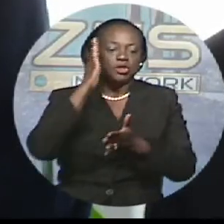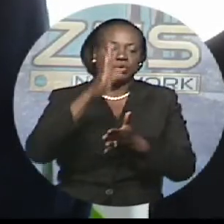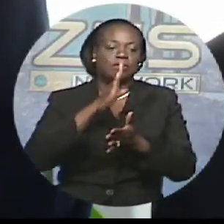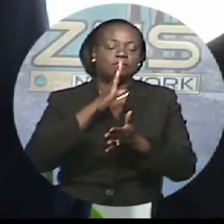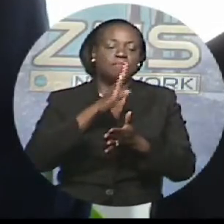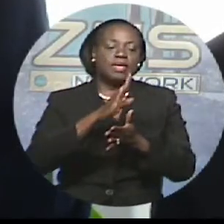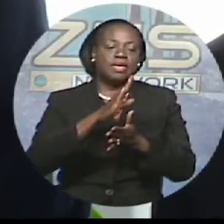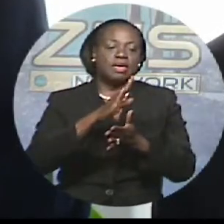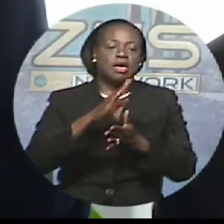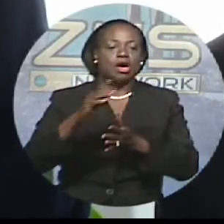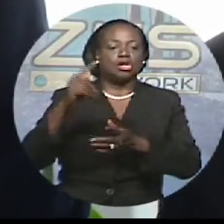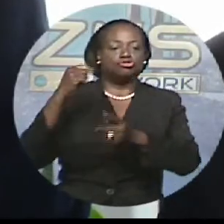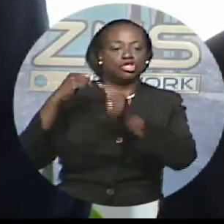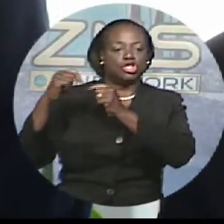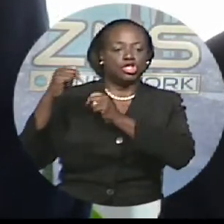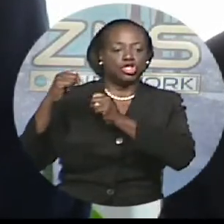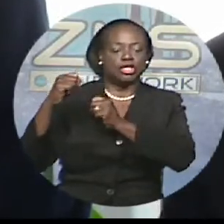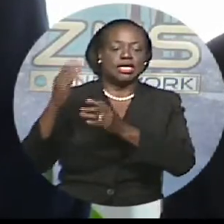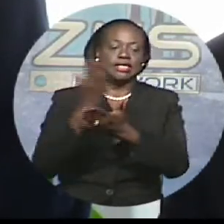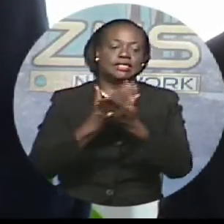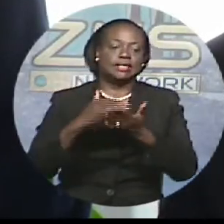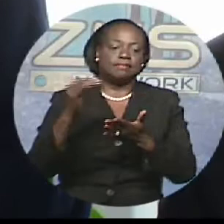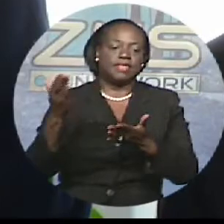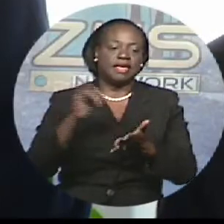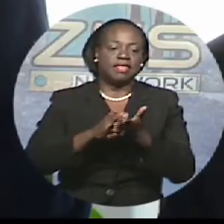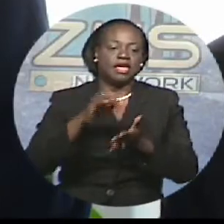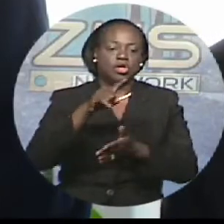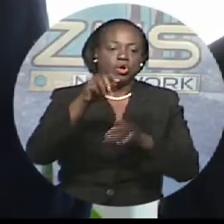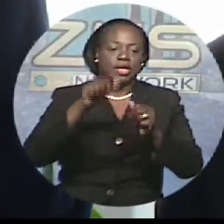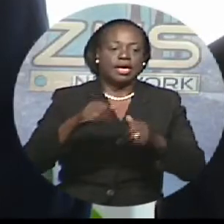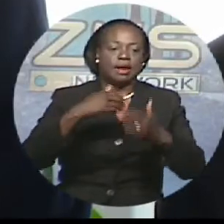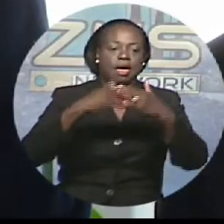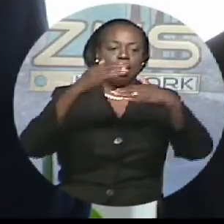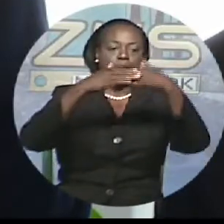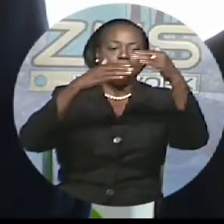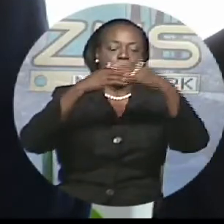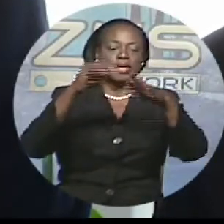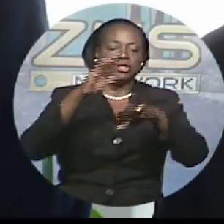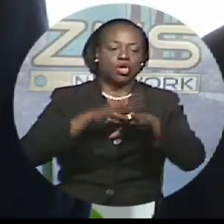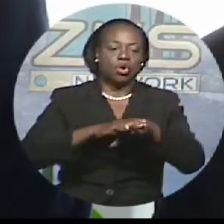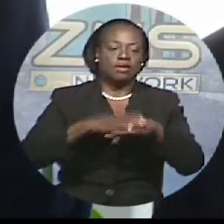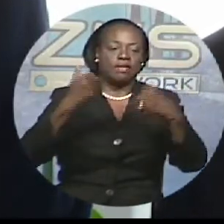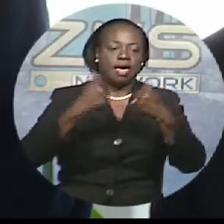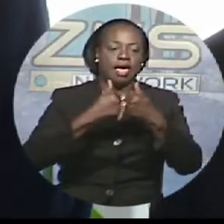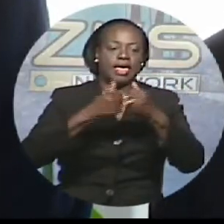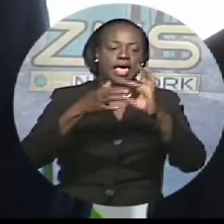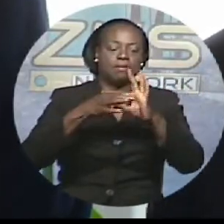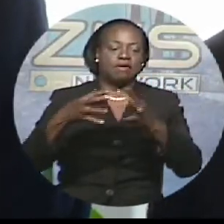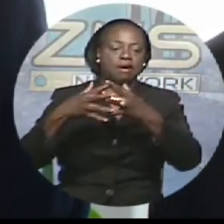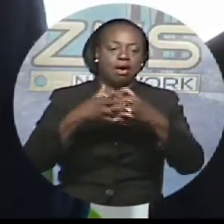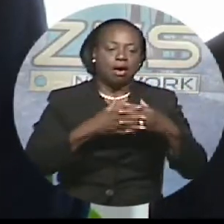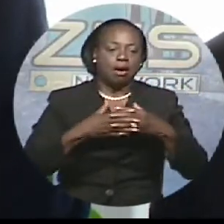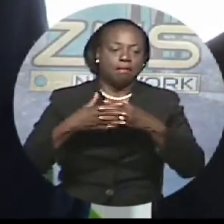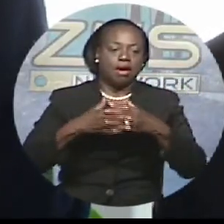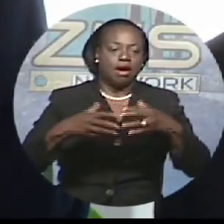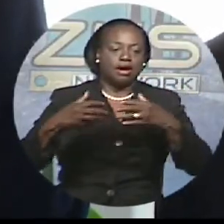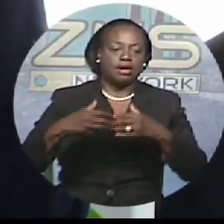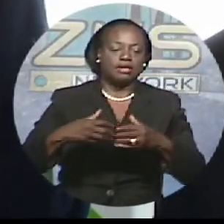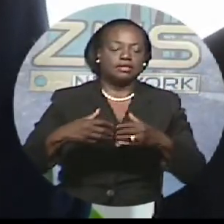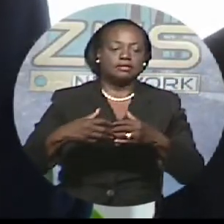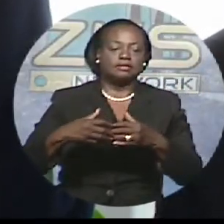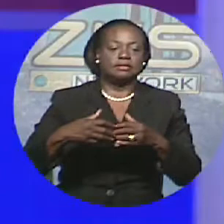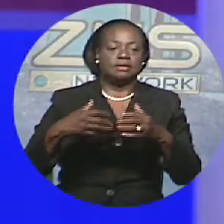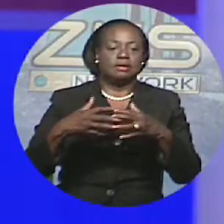that'll be a tradition and something that you can build on. And football, the game of American football, can really grow and prosper in this